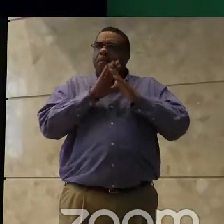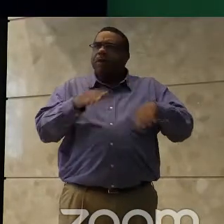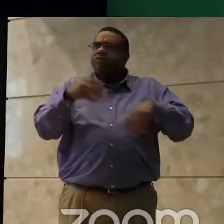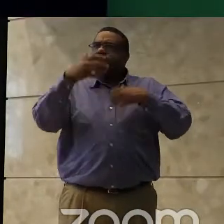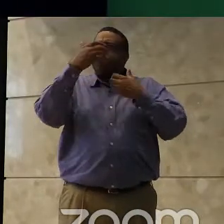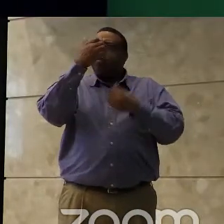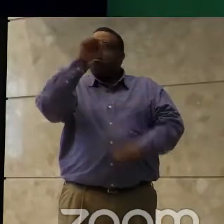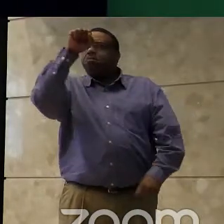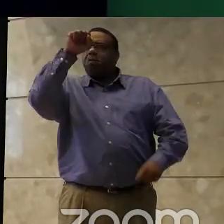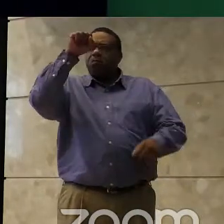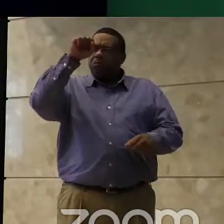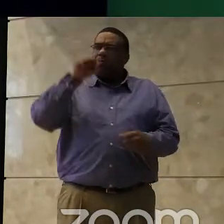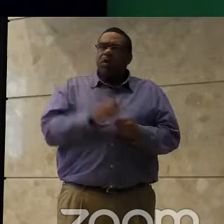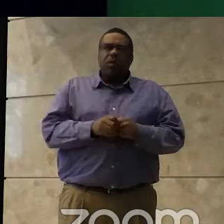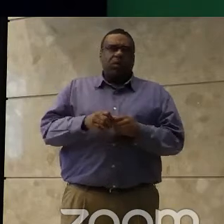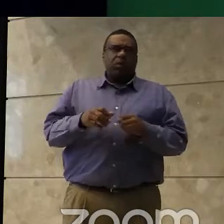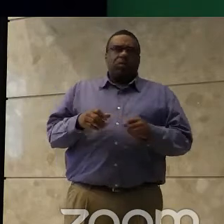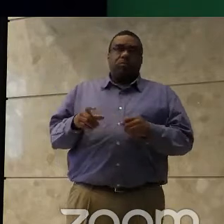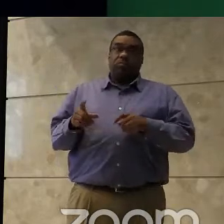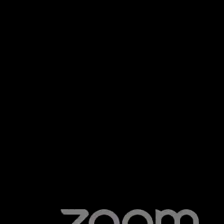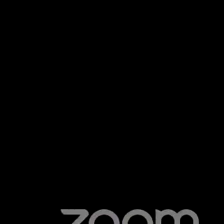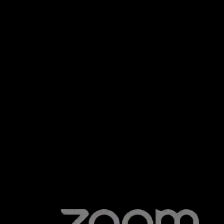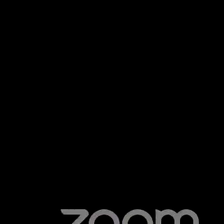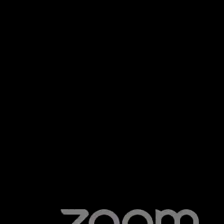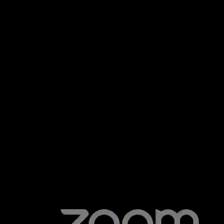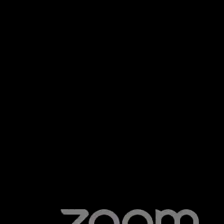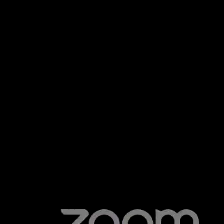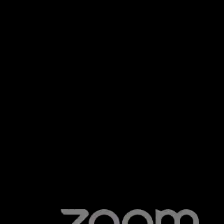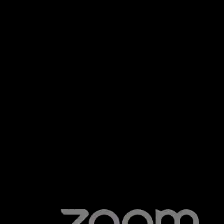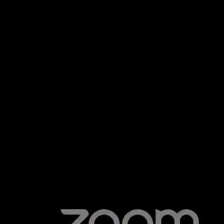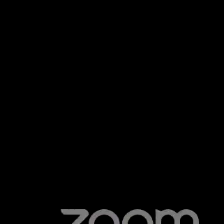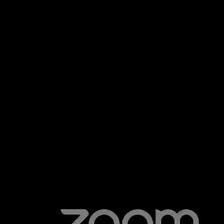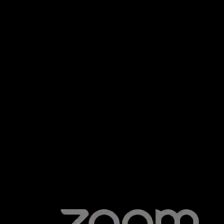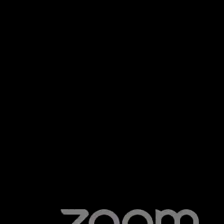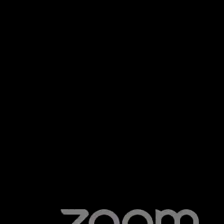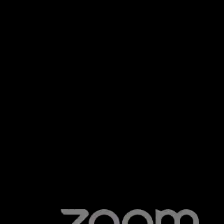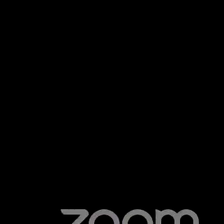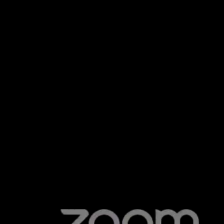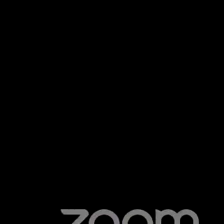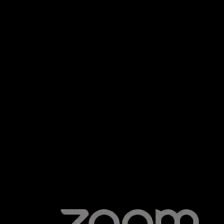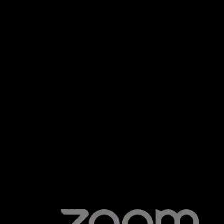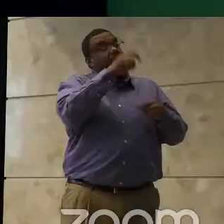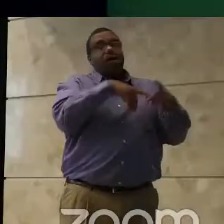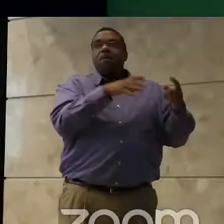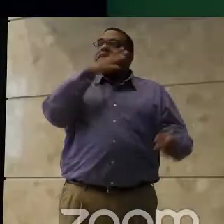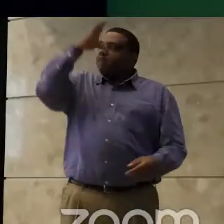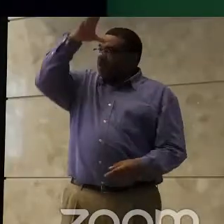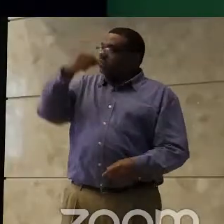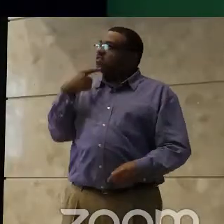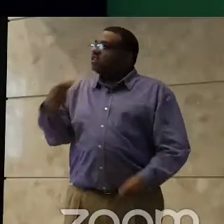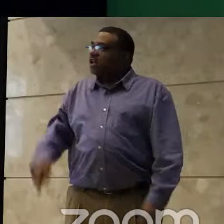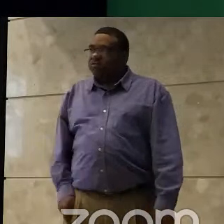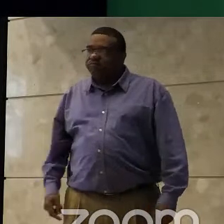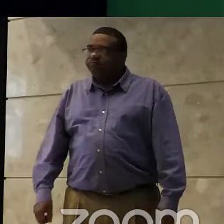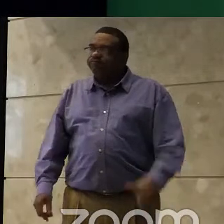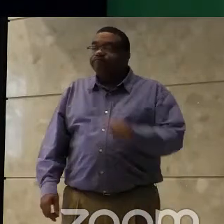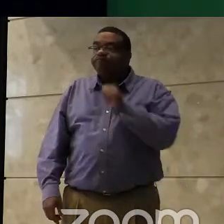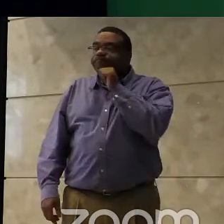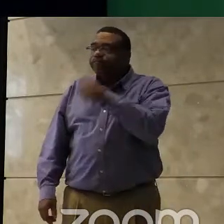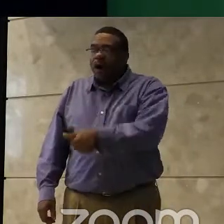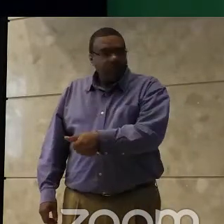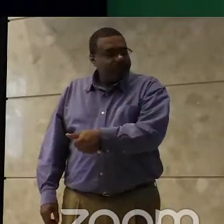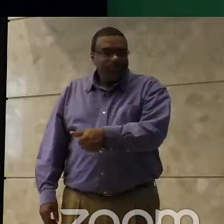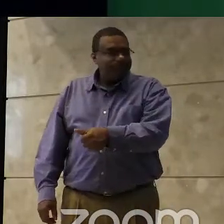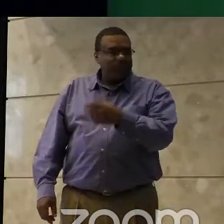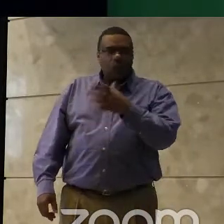protest. And I went home and I said, I've got to go. He wants us to go. And what did my parents say? Absolutely not. They said,